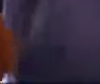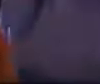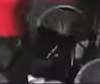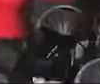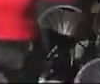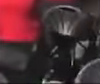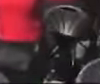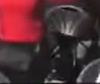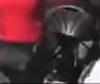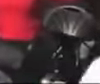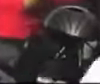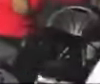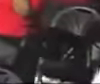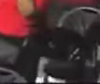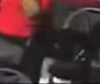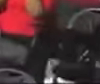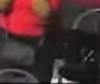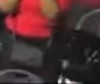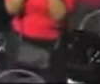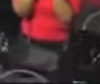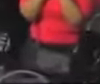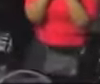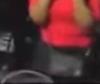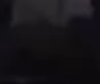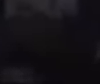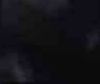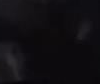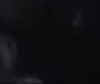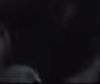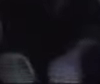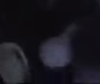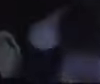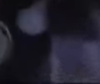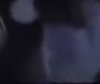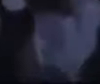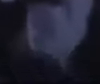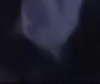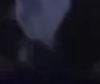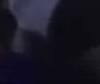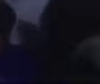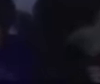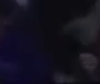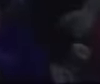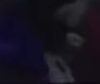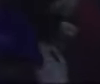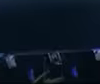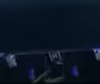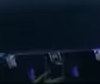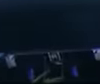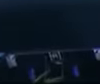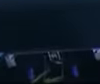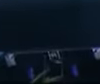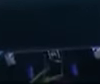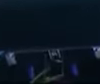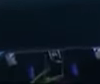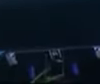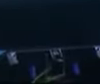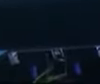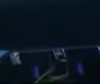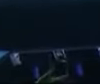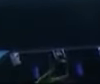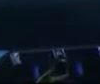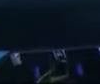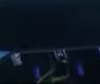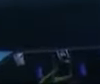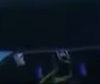crown. You overcome, you overcome. Every high thing must come down. Every stronghold